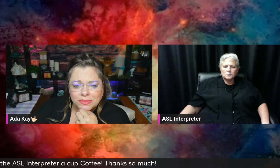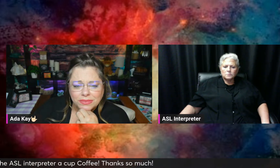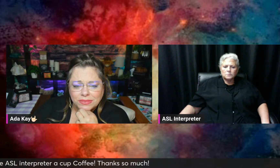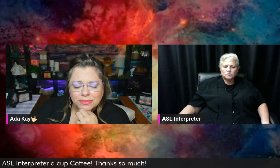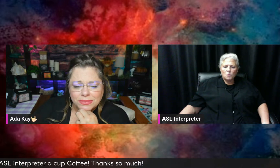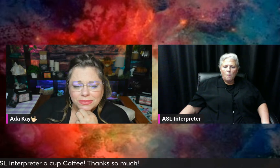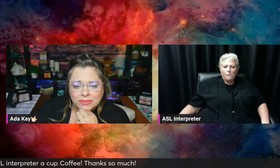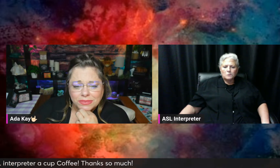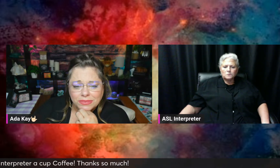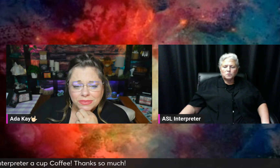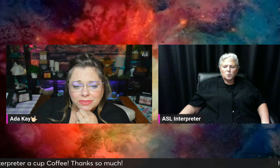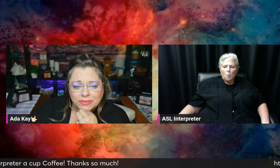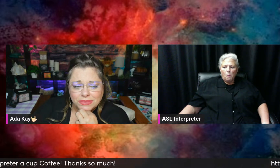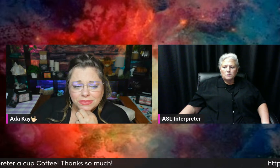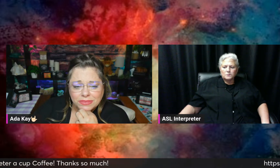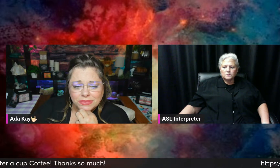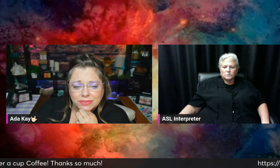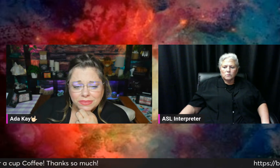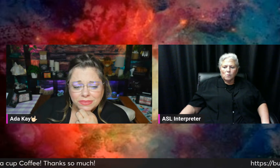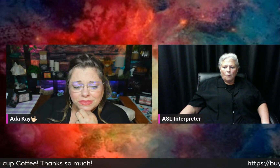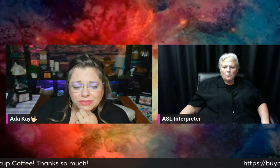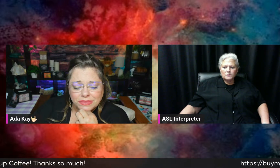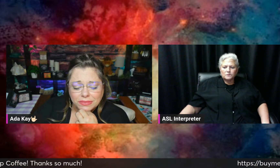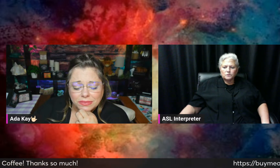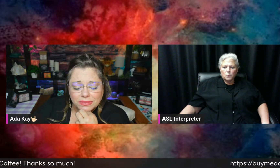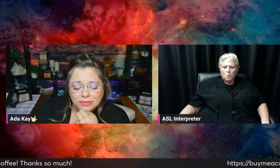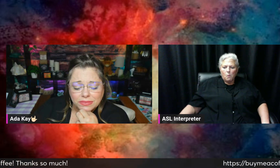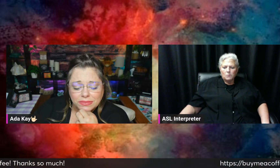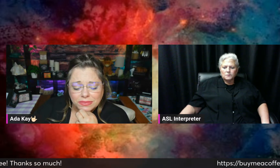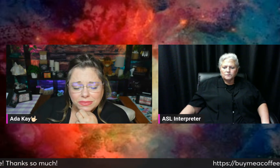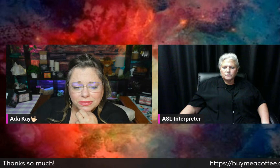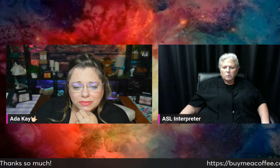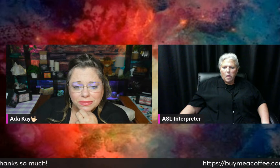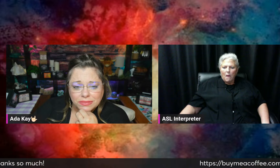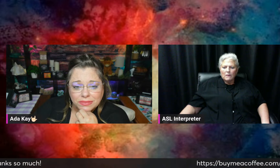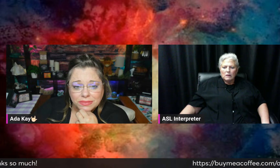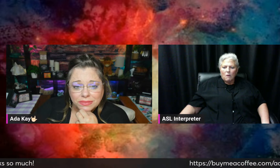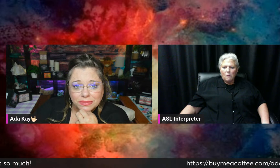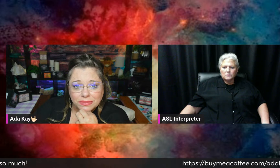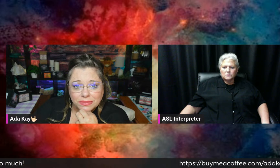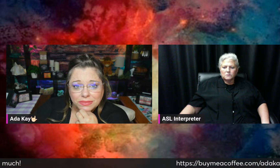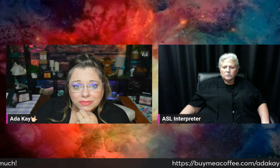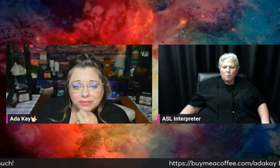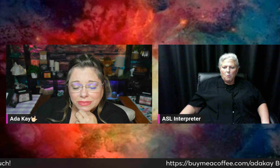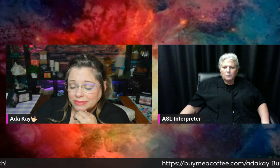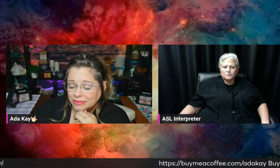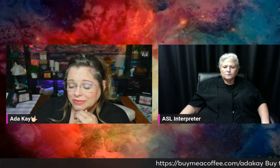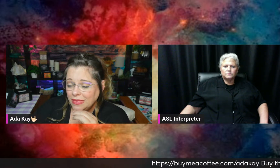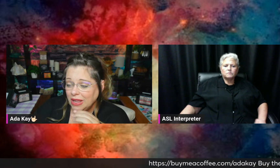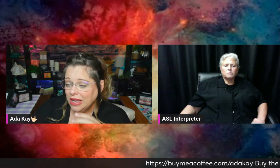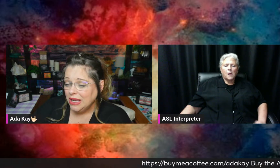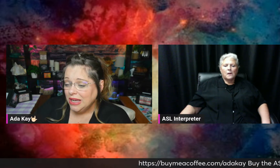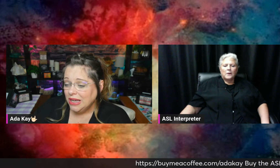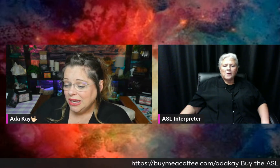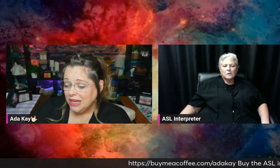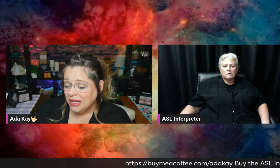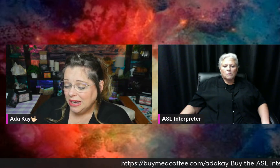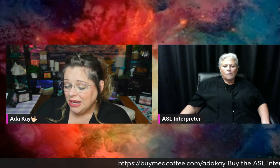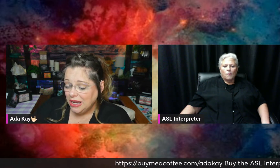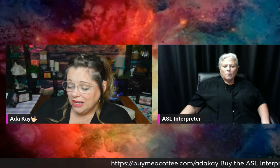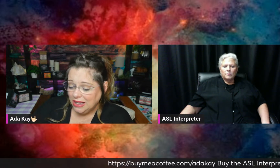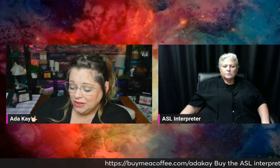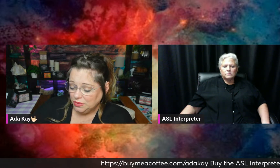there's nothing to repair it. My bones are so brittle, you can't repair anything. So